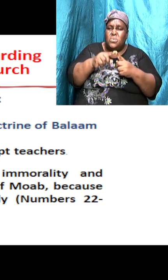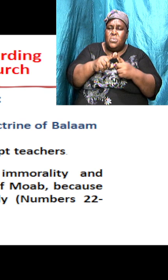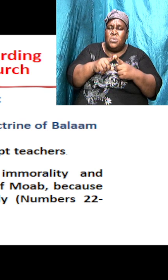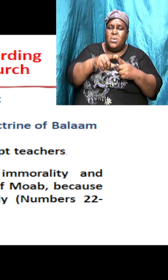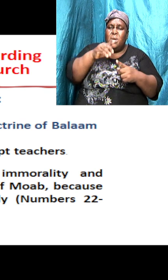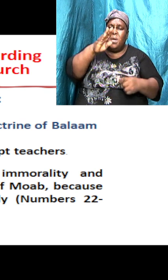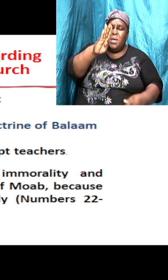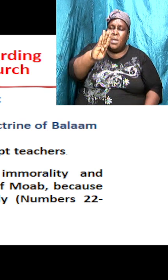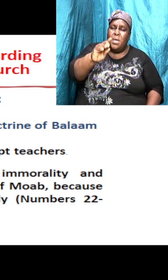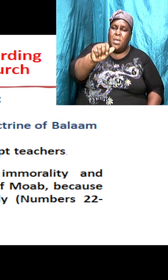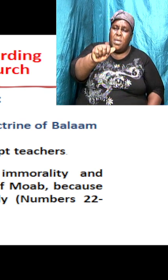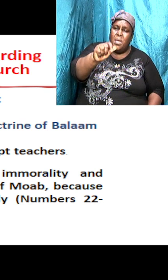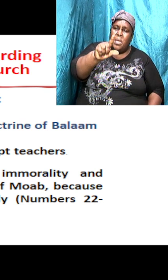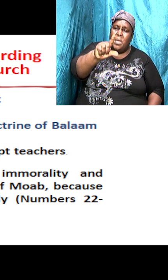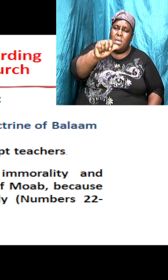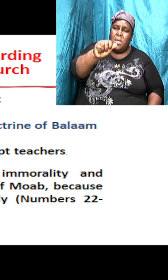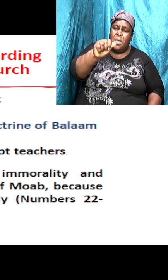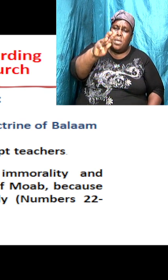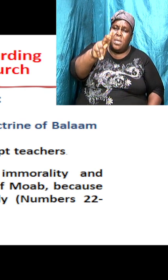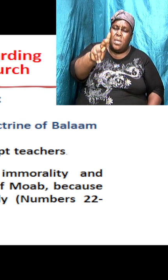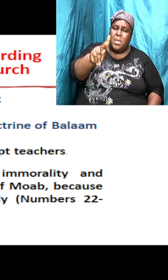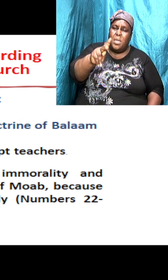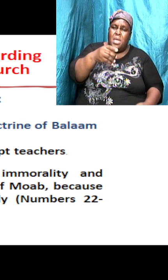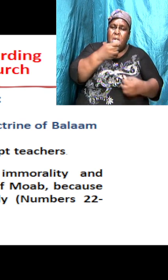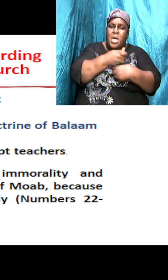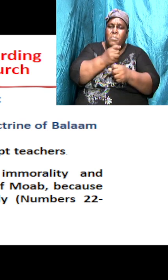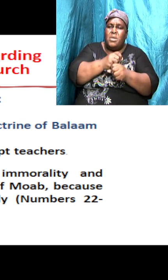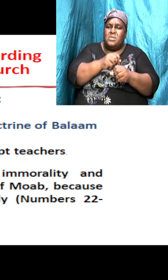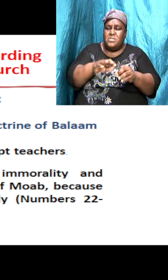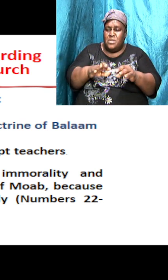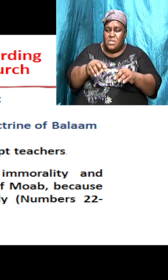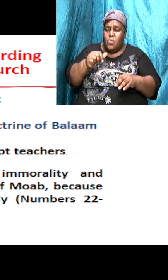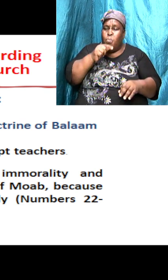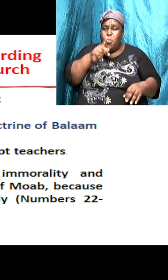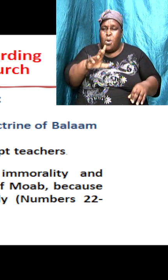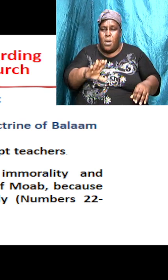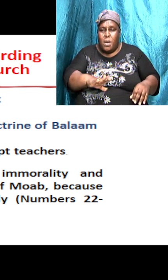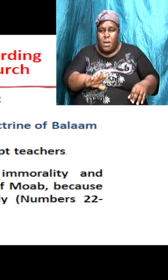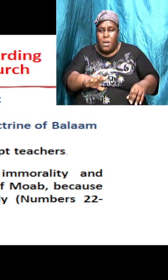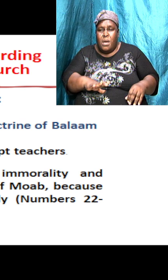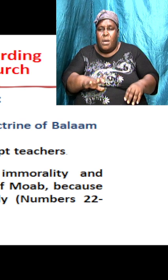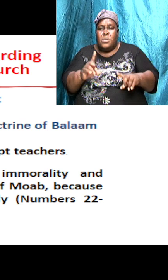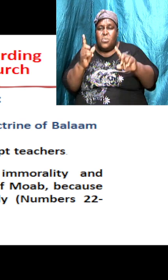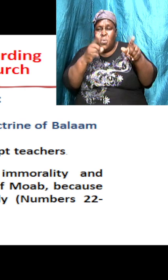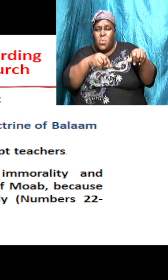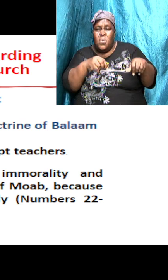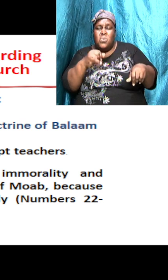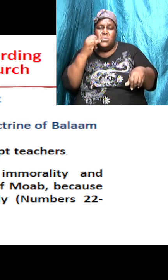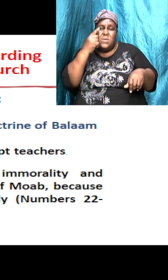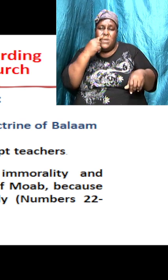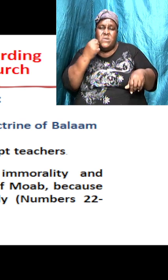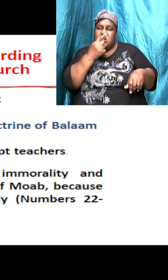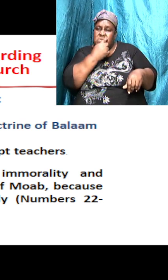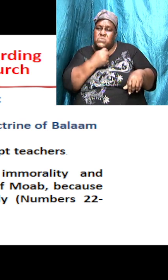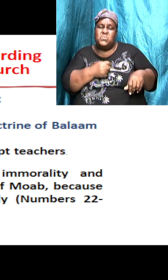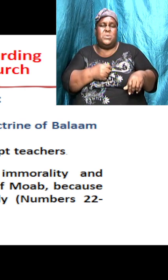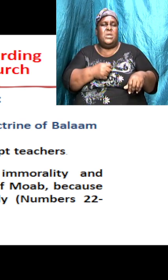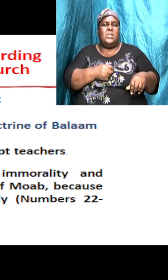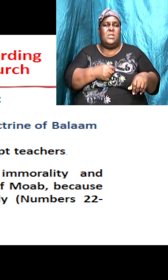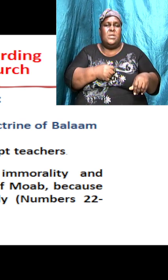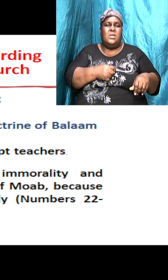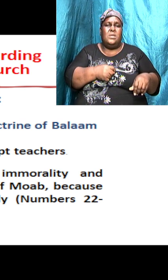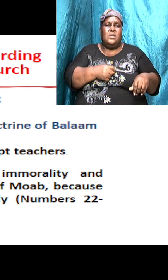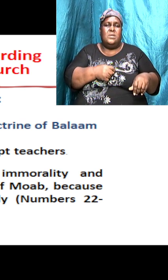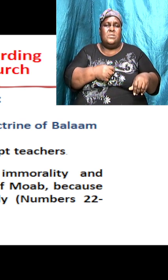to go off, or the ladies, the women of Moab, to go over into Israel and to mix up and to mingle with the men. And before